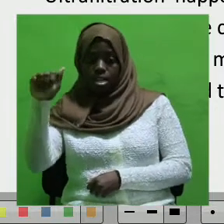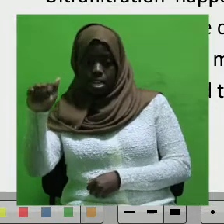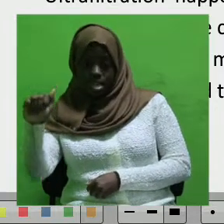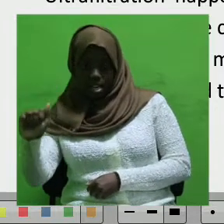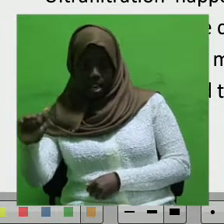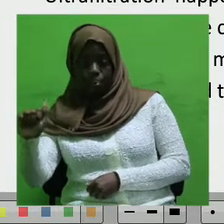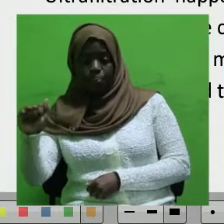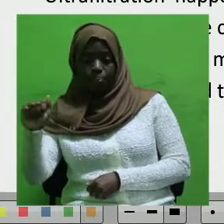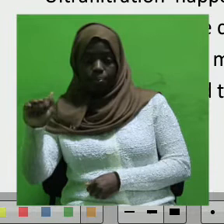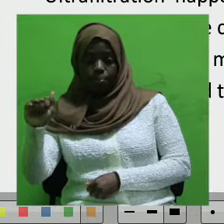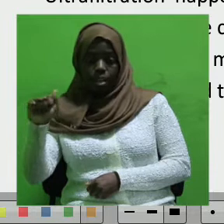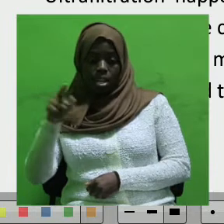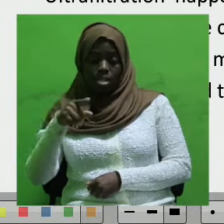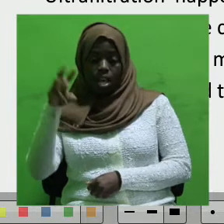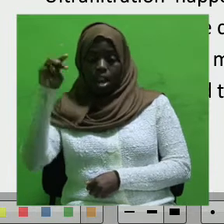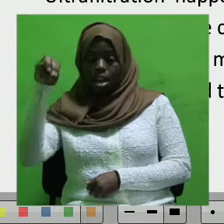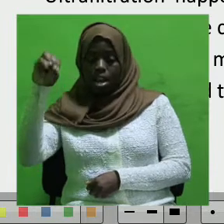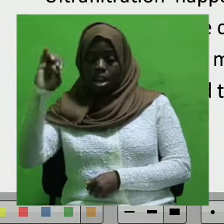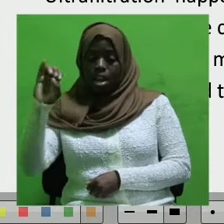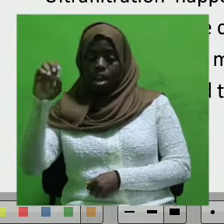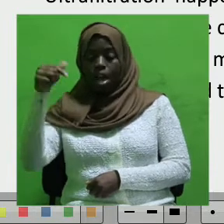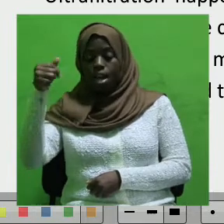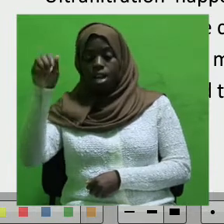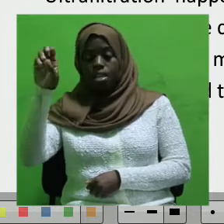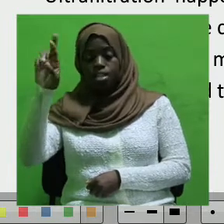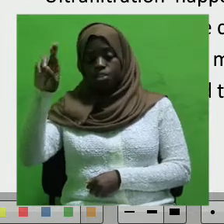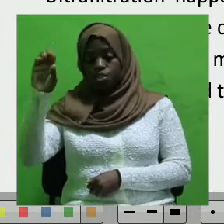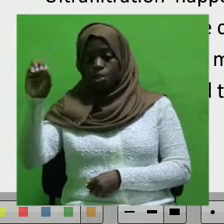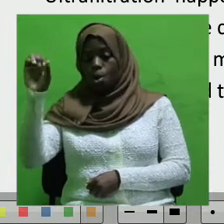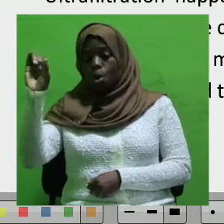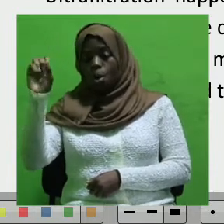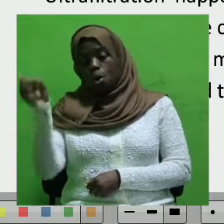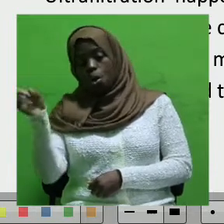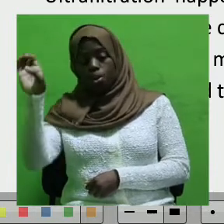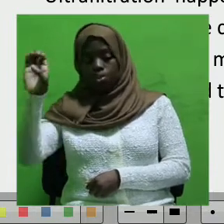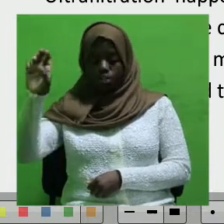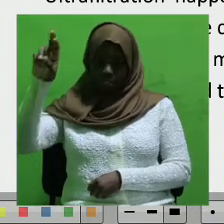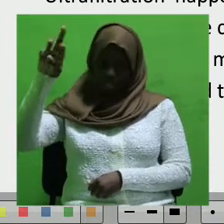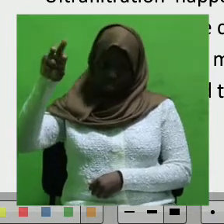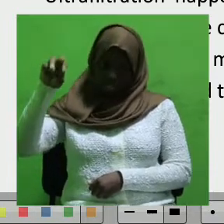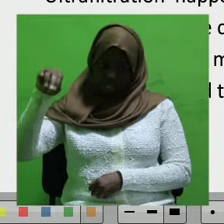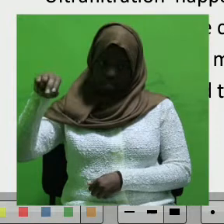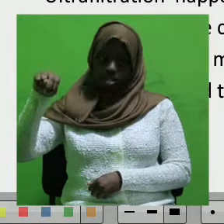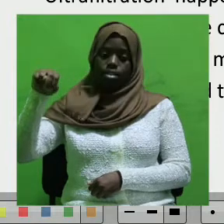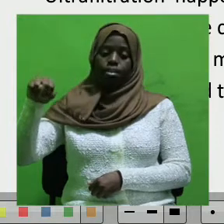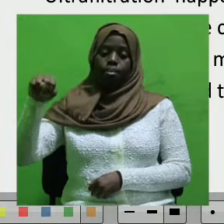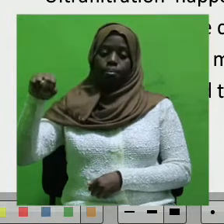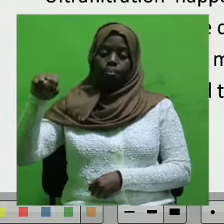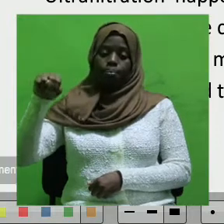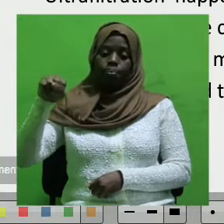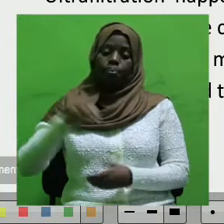one of the main components of ammonia is nitrogen. So it's a nitrogenous waste. So it can also